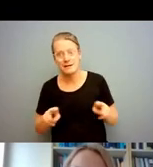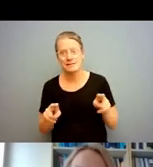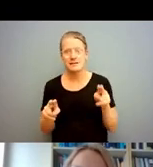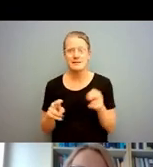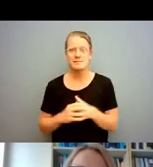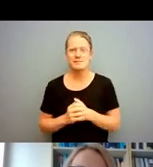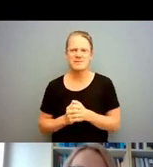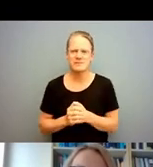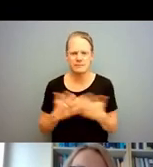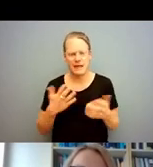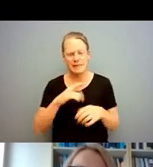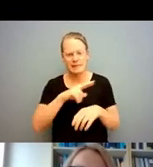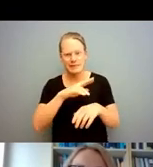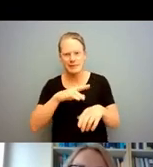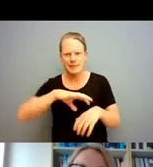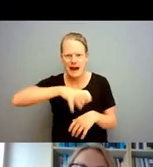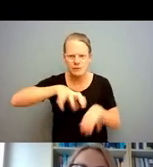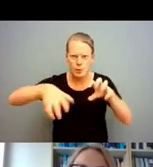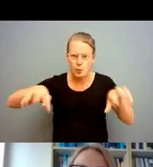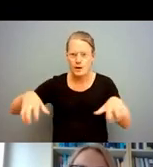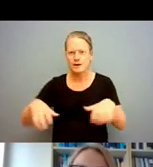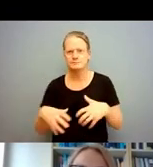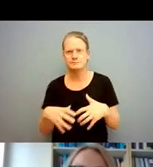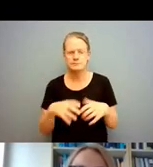working towards a common goal of having